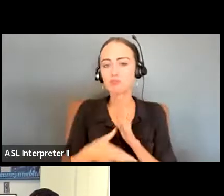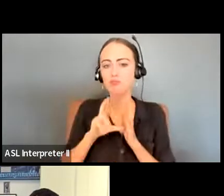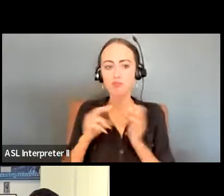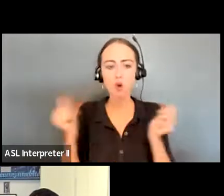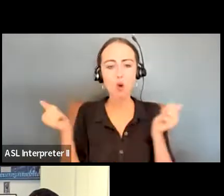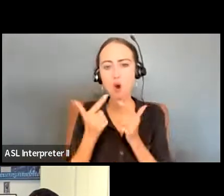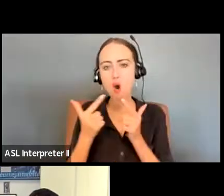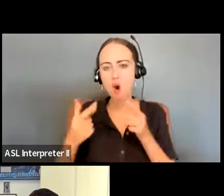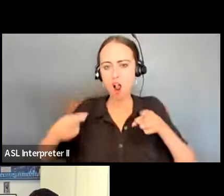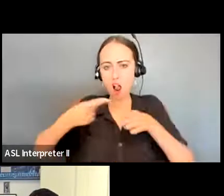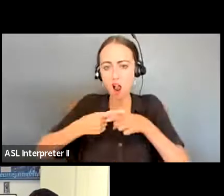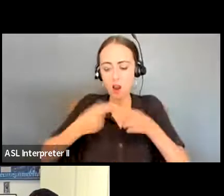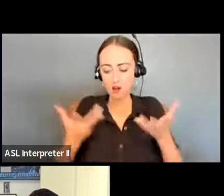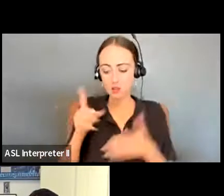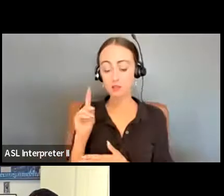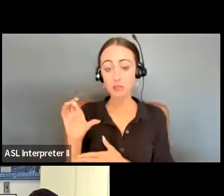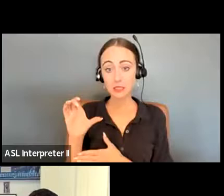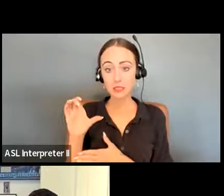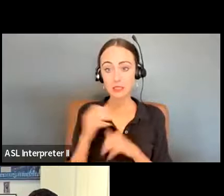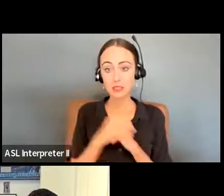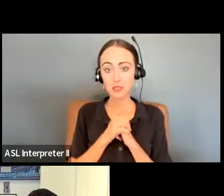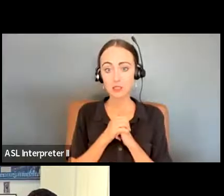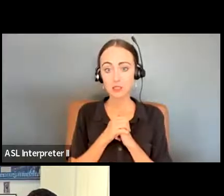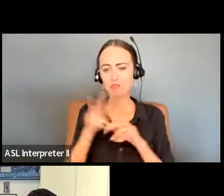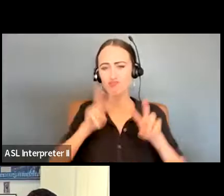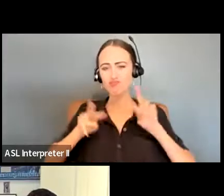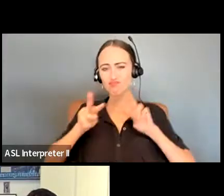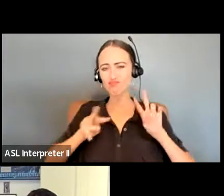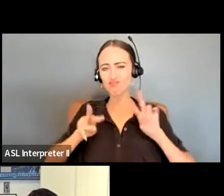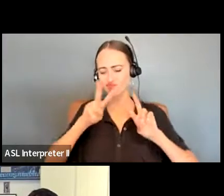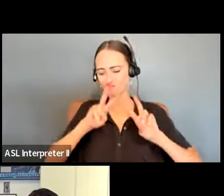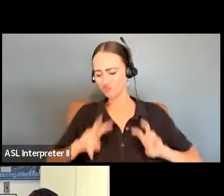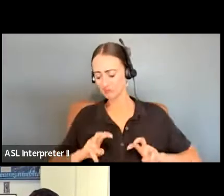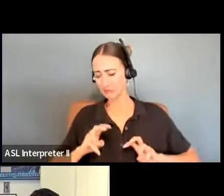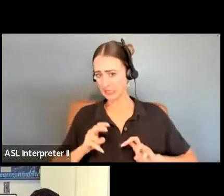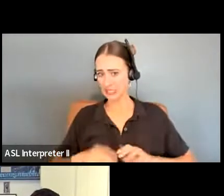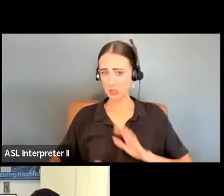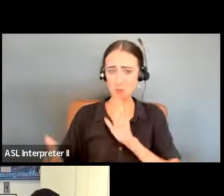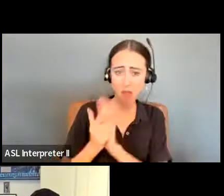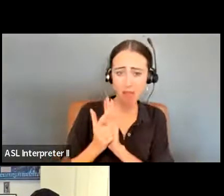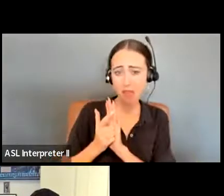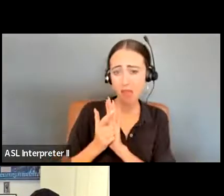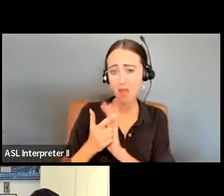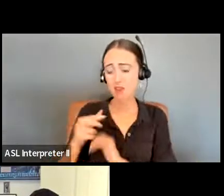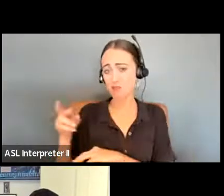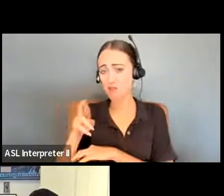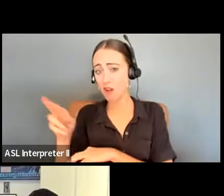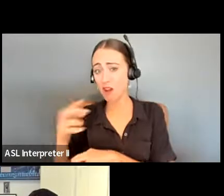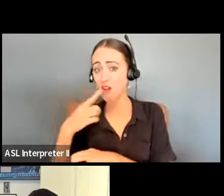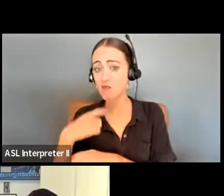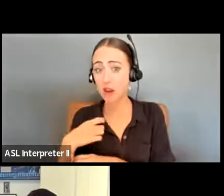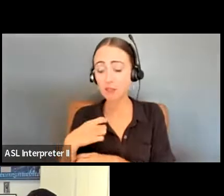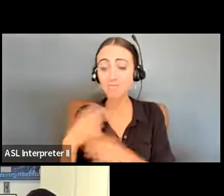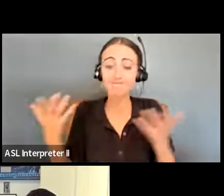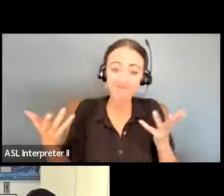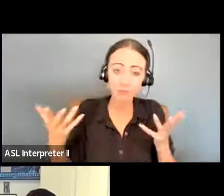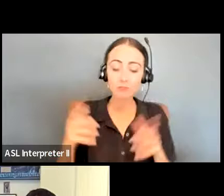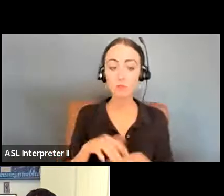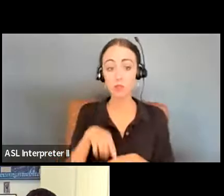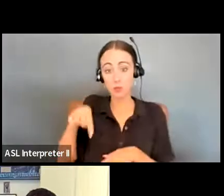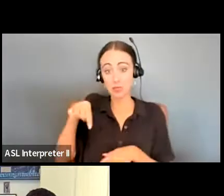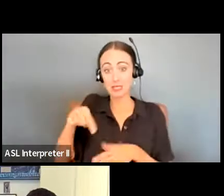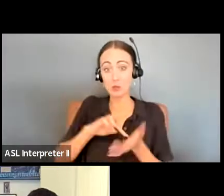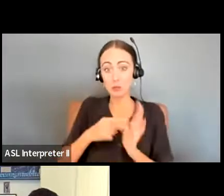all intersections in the district to assess whether to ban right on red. This change merely means while they undertake that